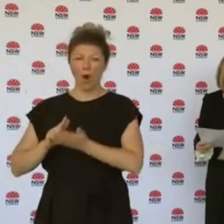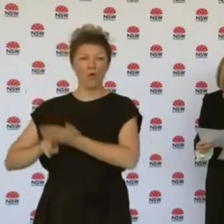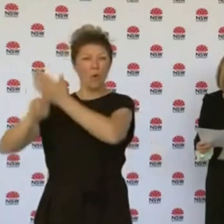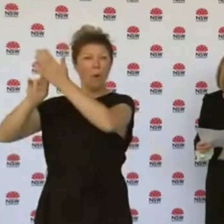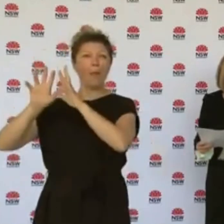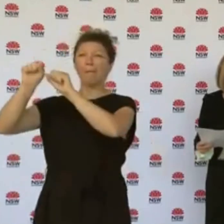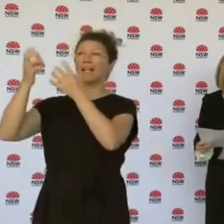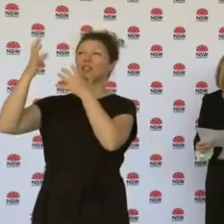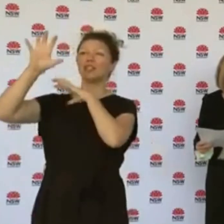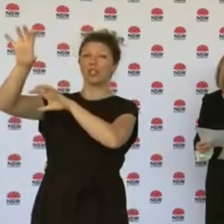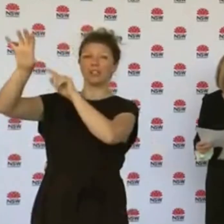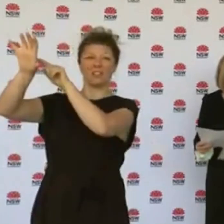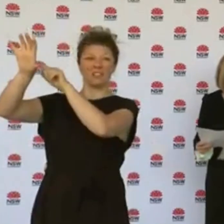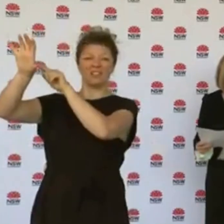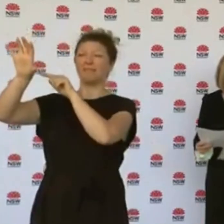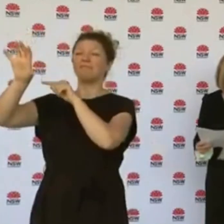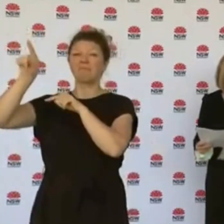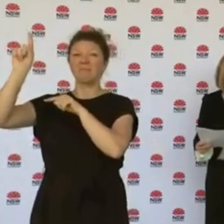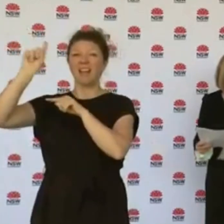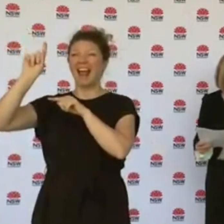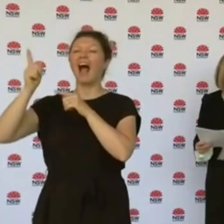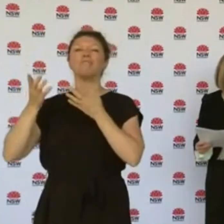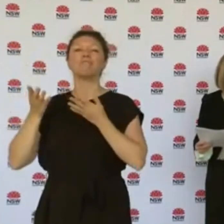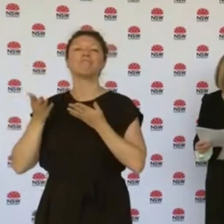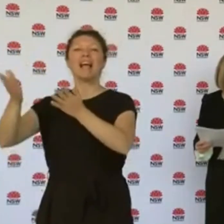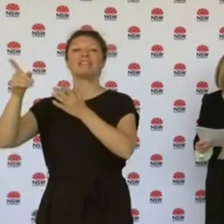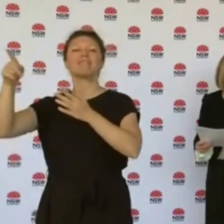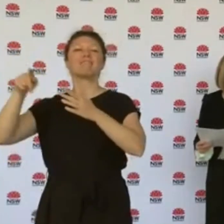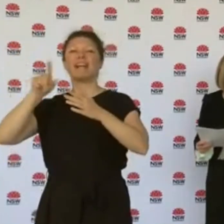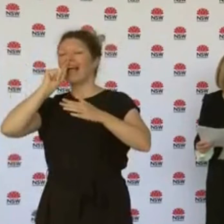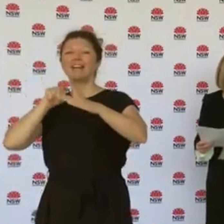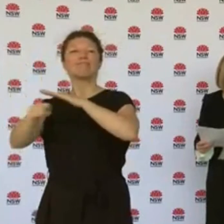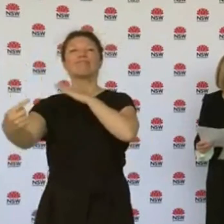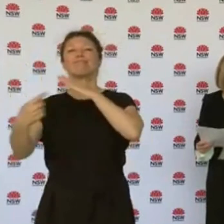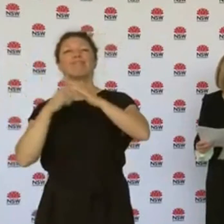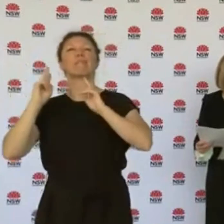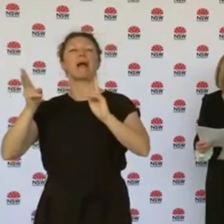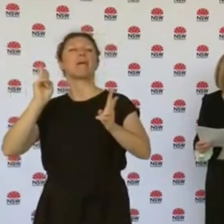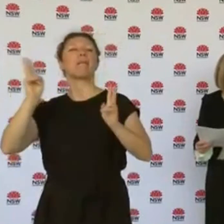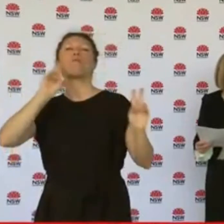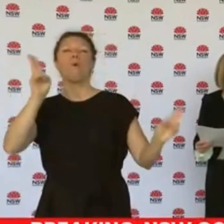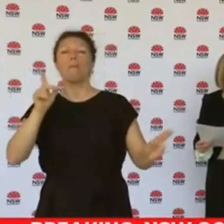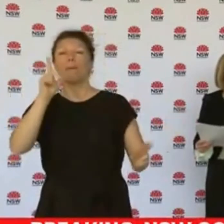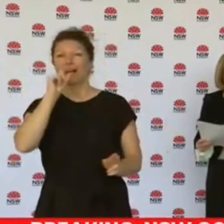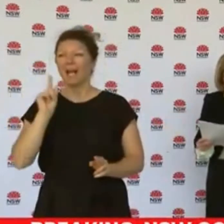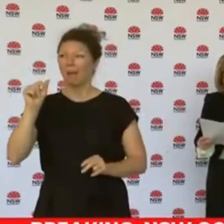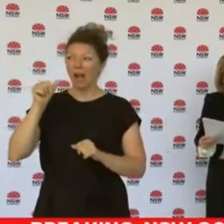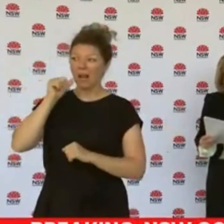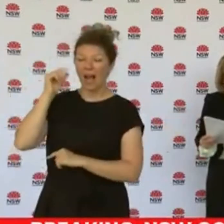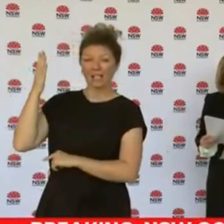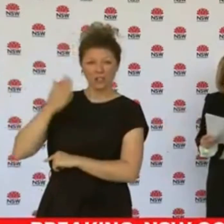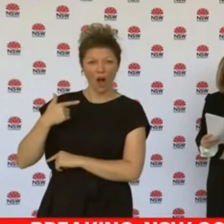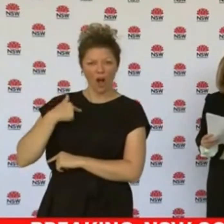section. Today is your first day where you don't have the stay-at-home orders applying to you. But the case of community transmission